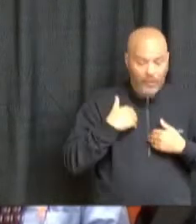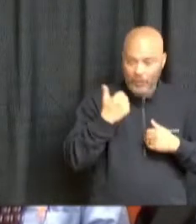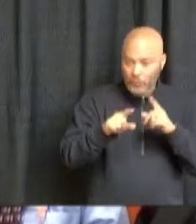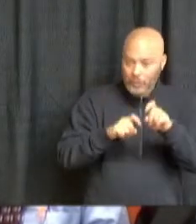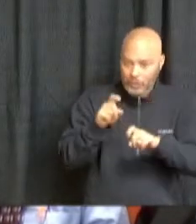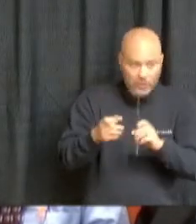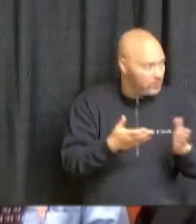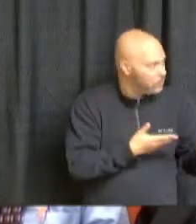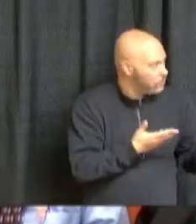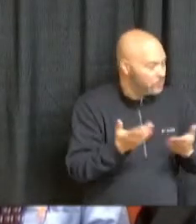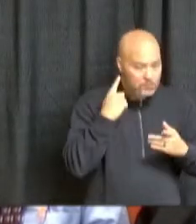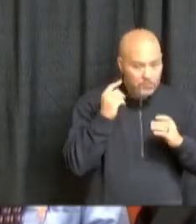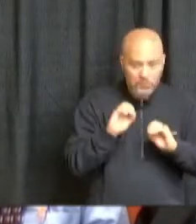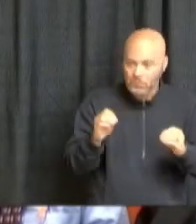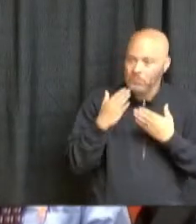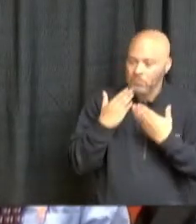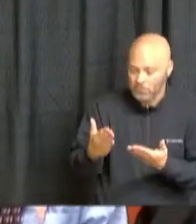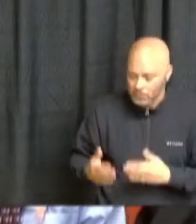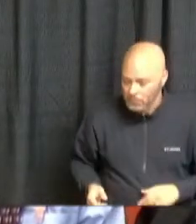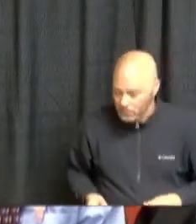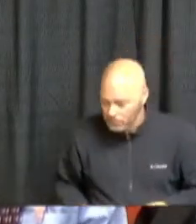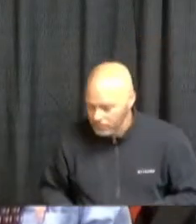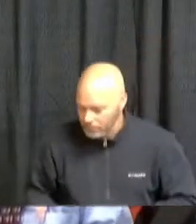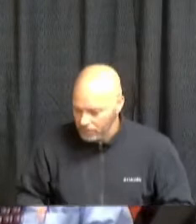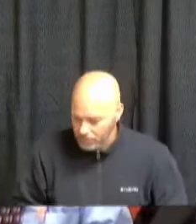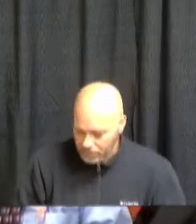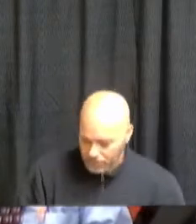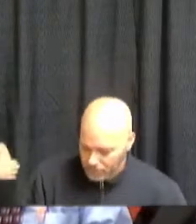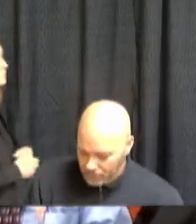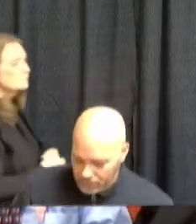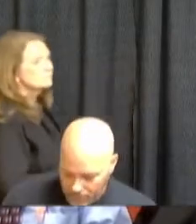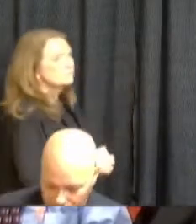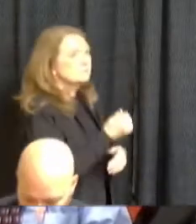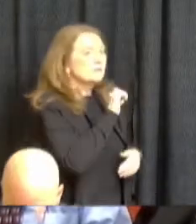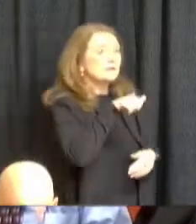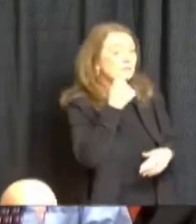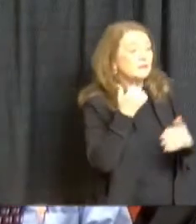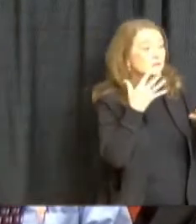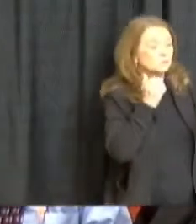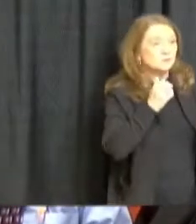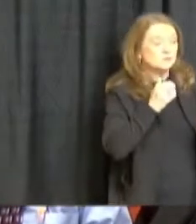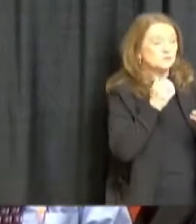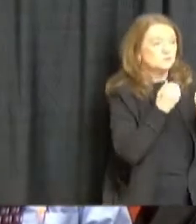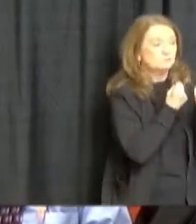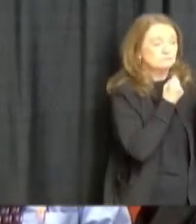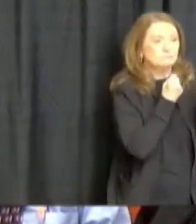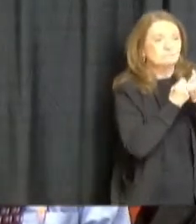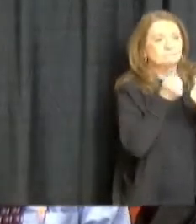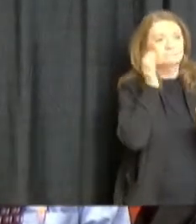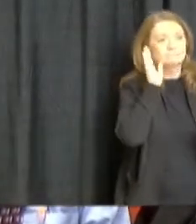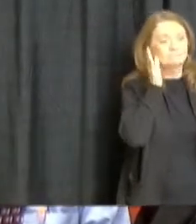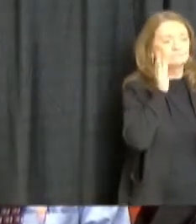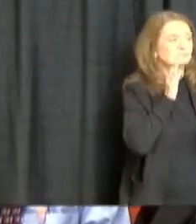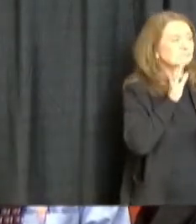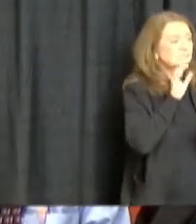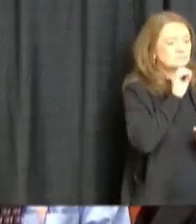Garrett? Seeing none, thank you, sir. All right, thank you. Anyone else in the audience wish to speak in favor of ordinance